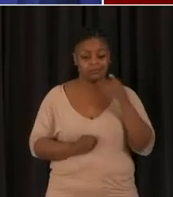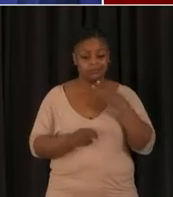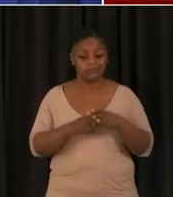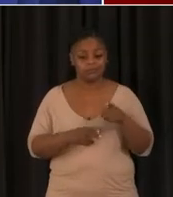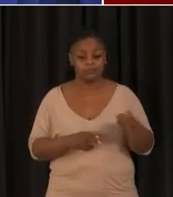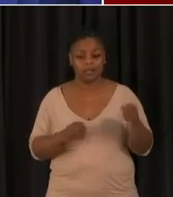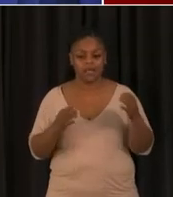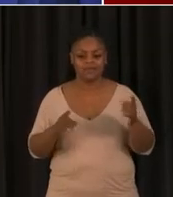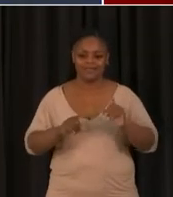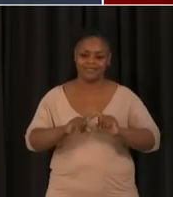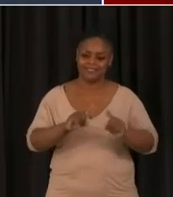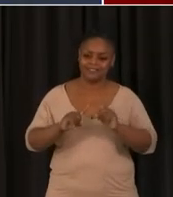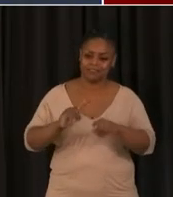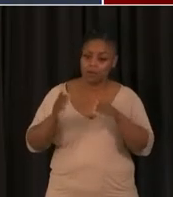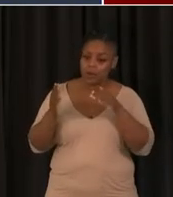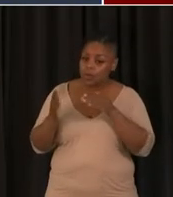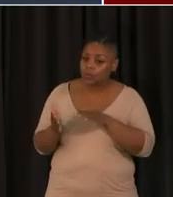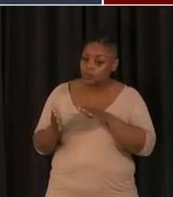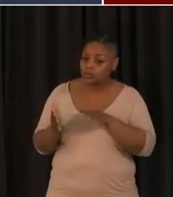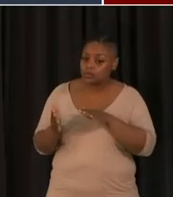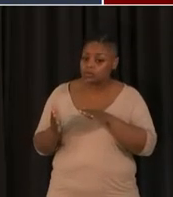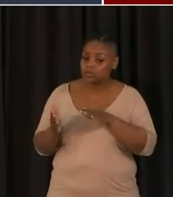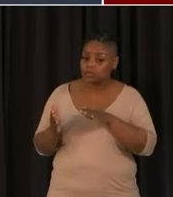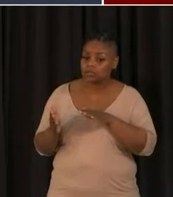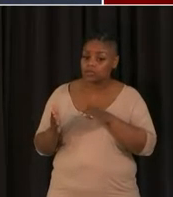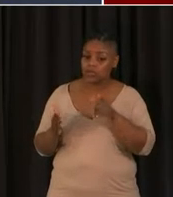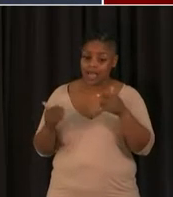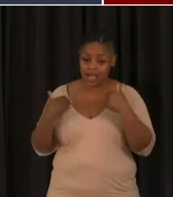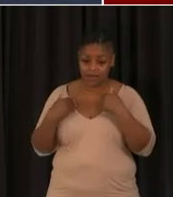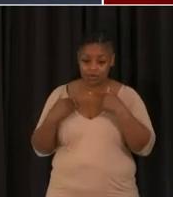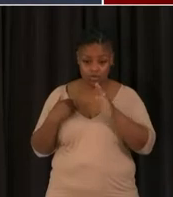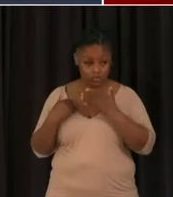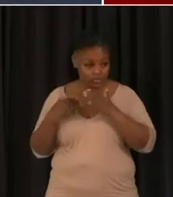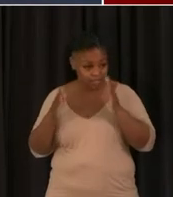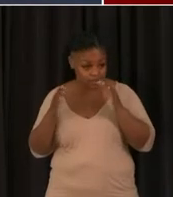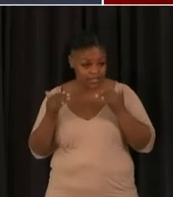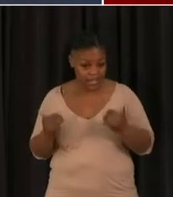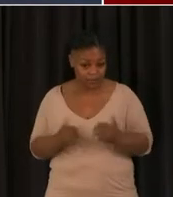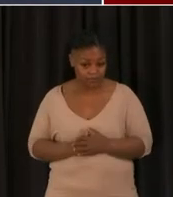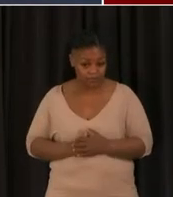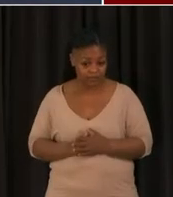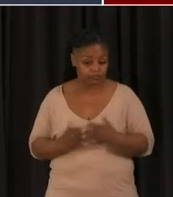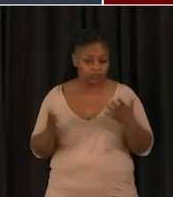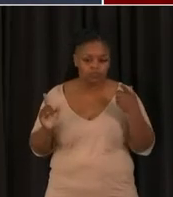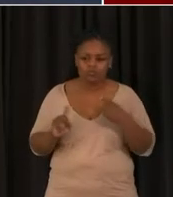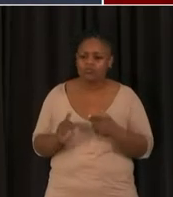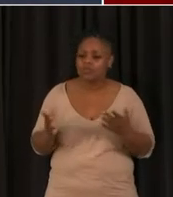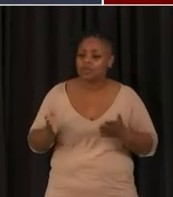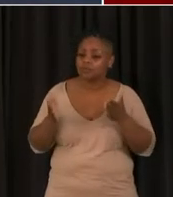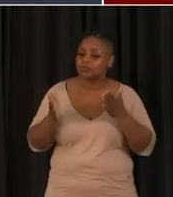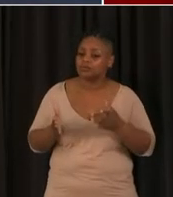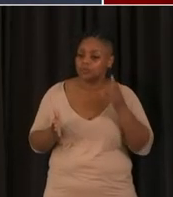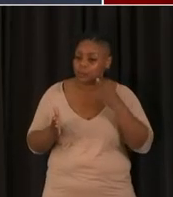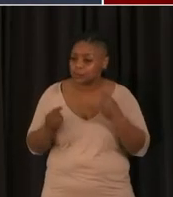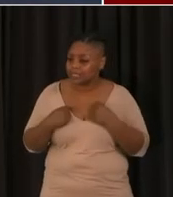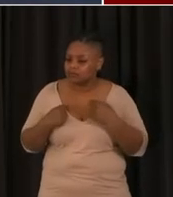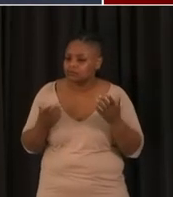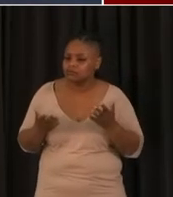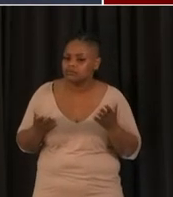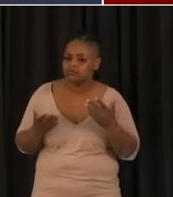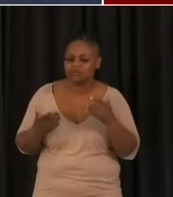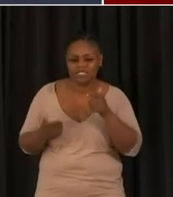Department of Employment Services Lost Wages Assistance that helps people keep paying their bills. So this is all good news, but